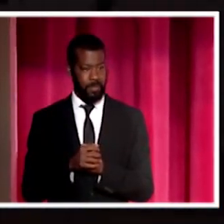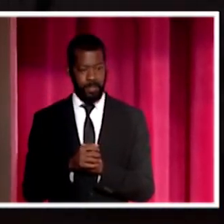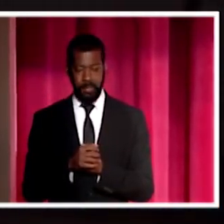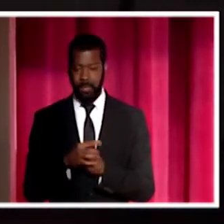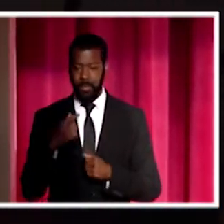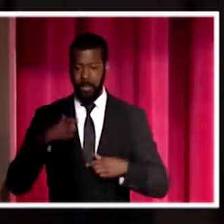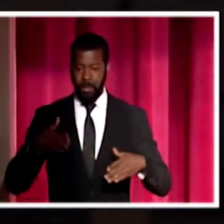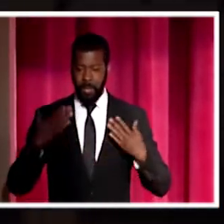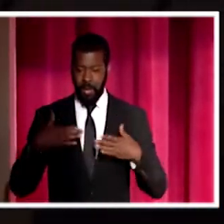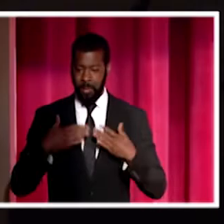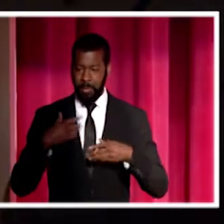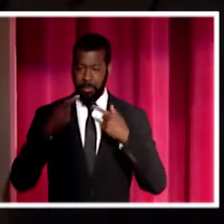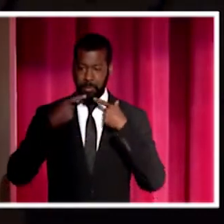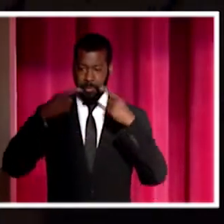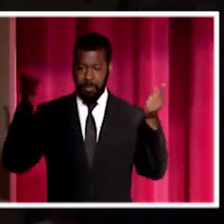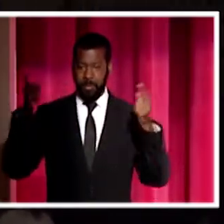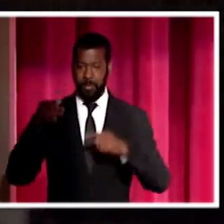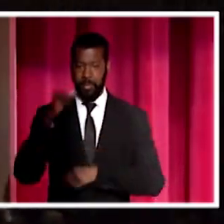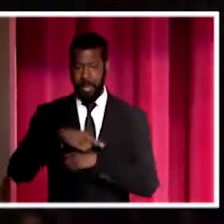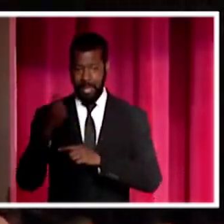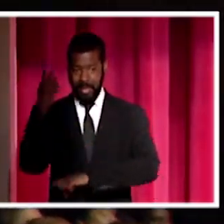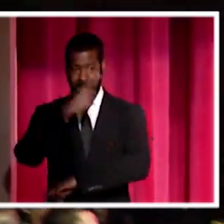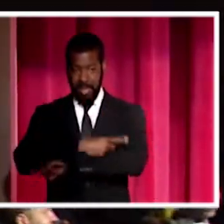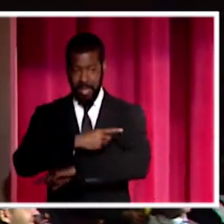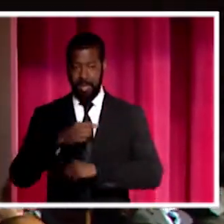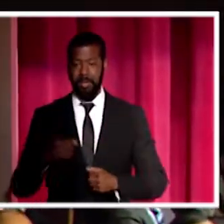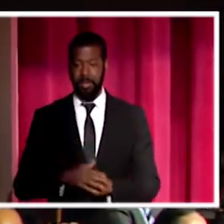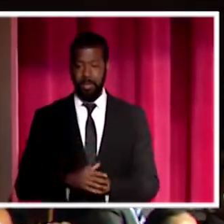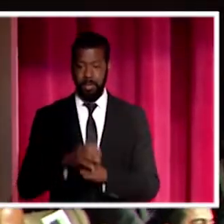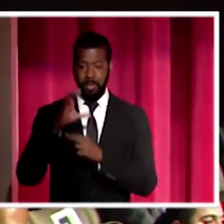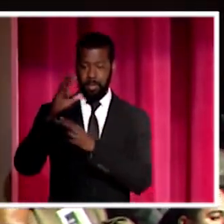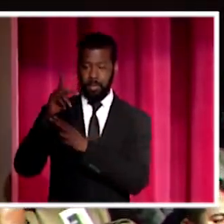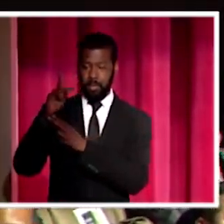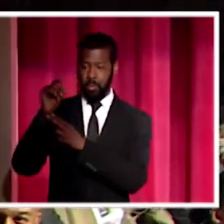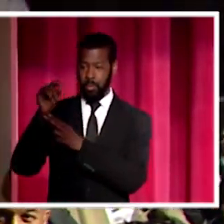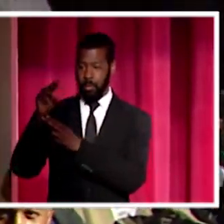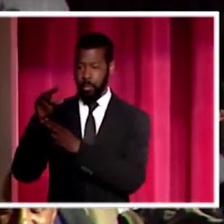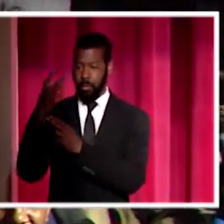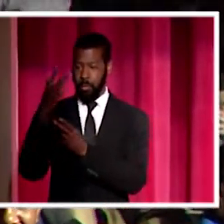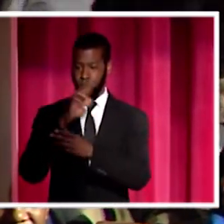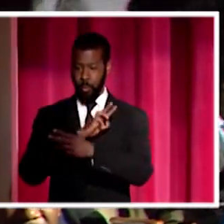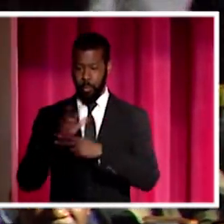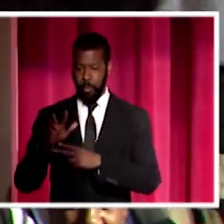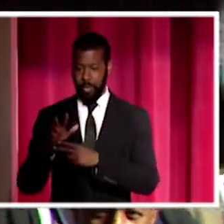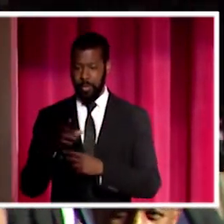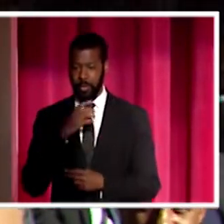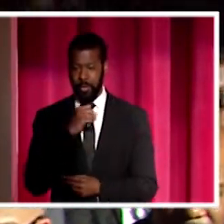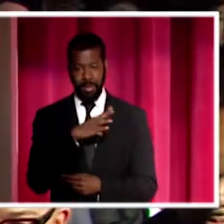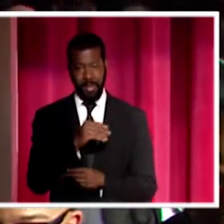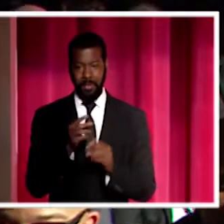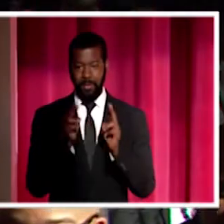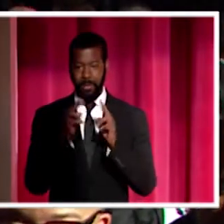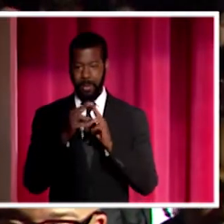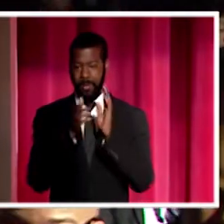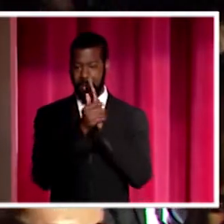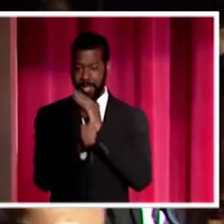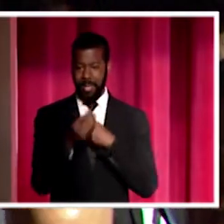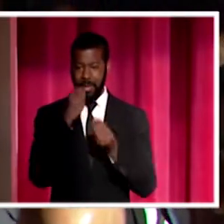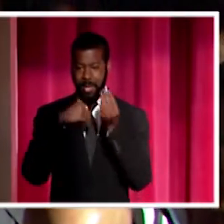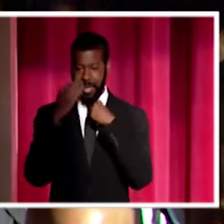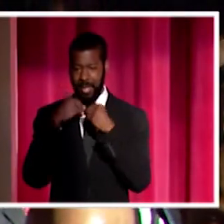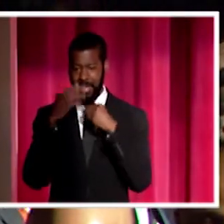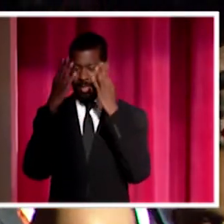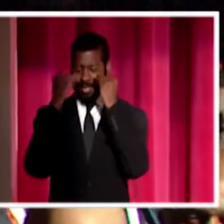I'm happy to let you all know that as of today, Cooper is 3 weeks old and quite skilled at eating, sleeping,